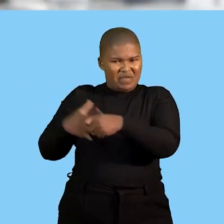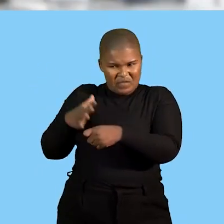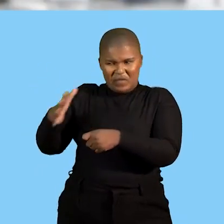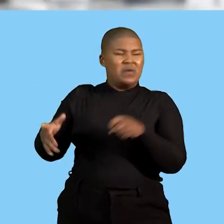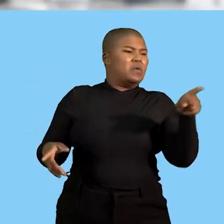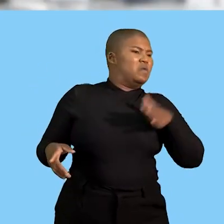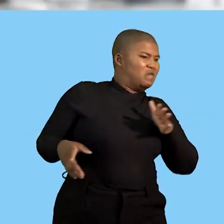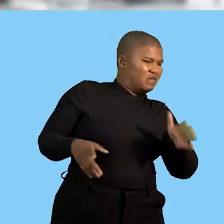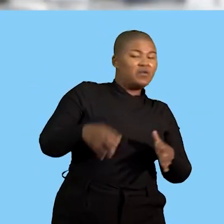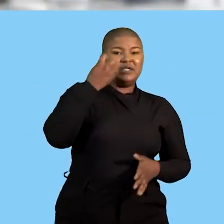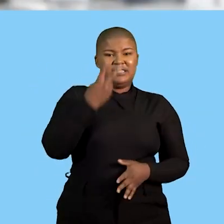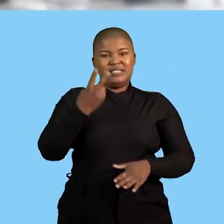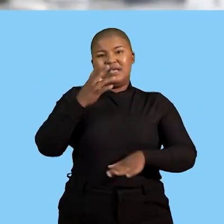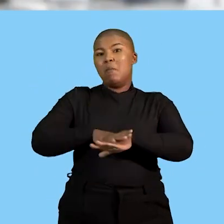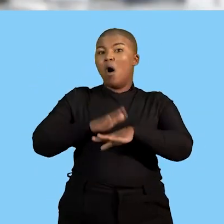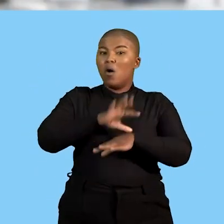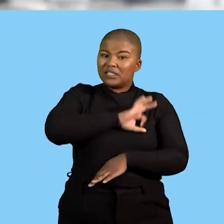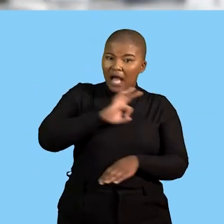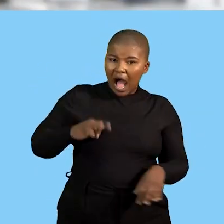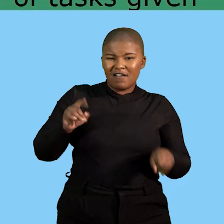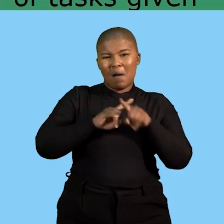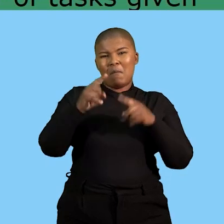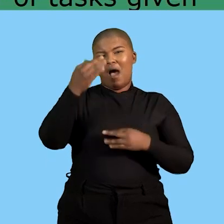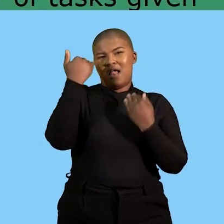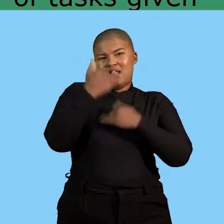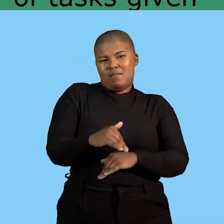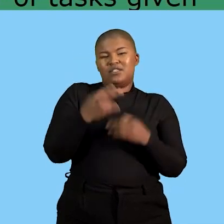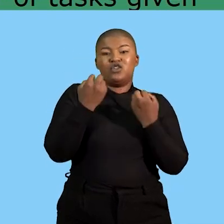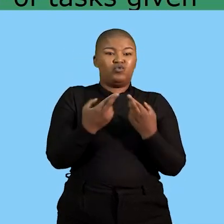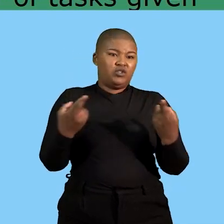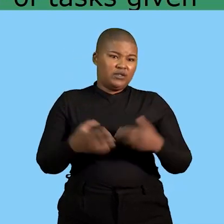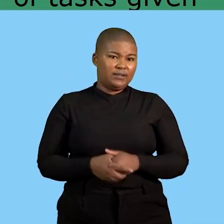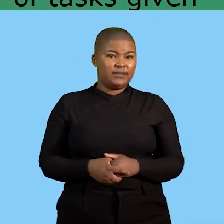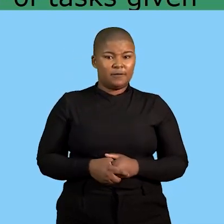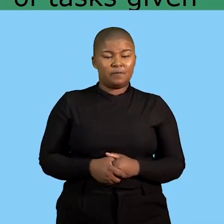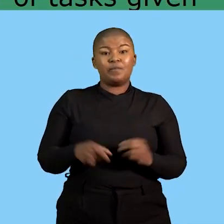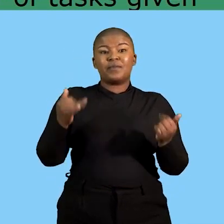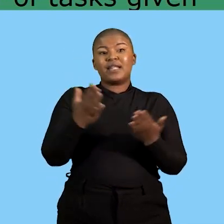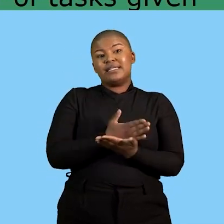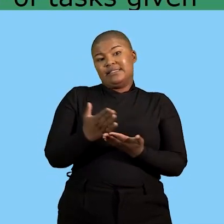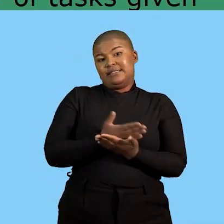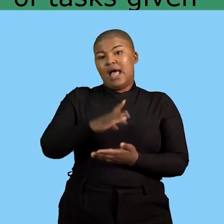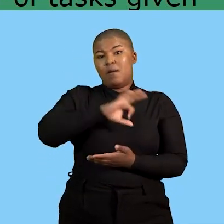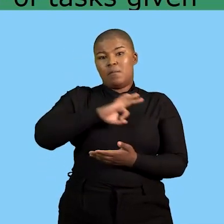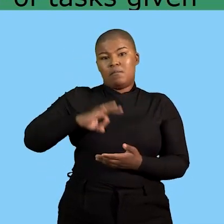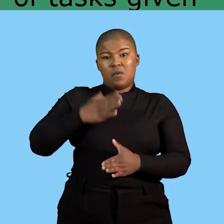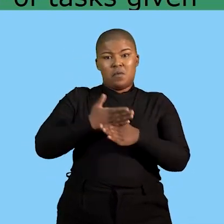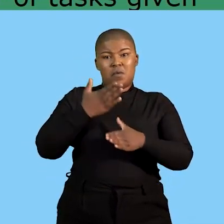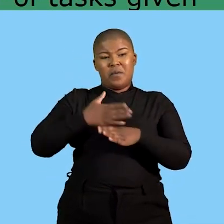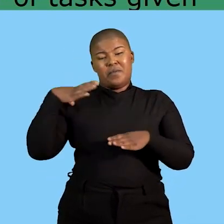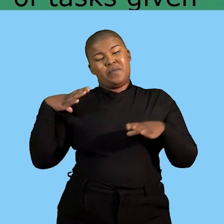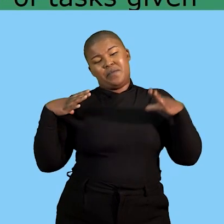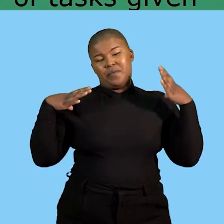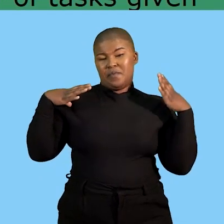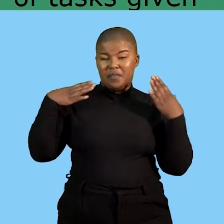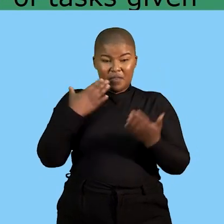more workers who need the machine. And then some employees cannot cope with the large number of tasks